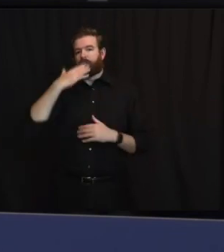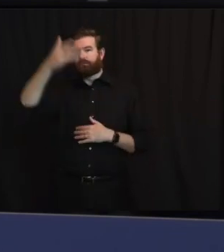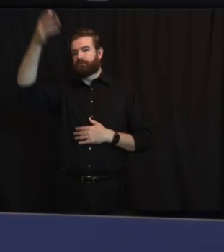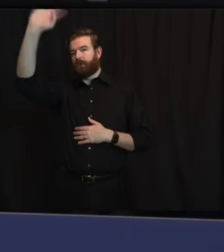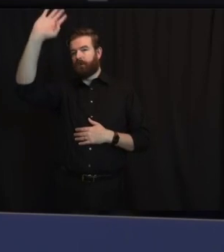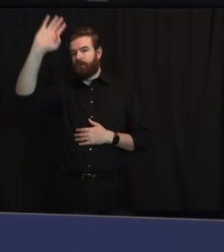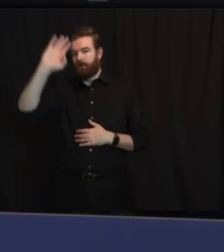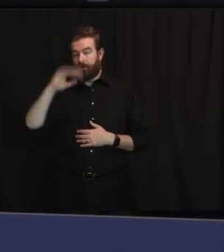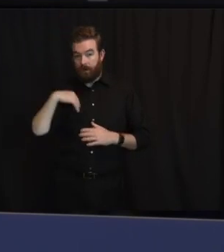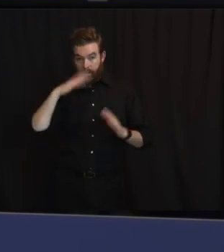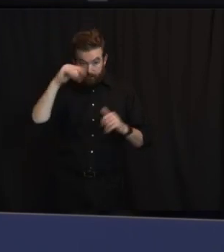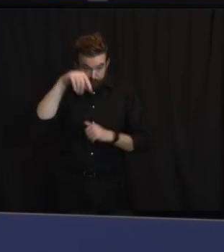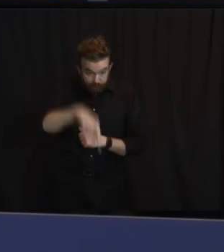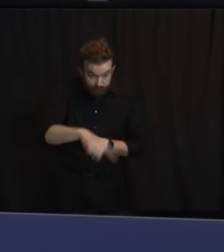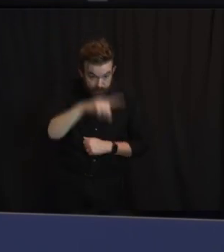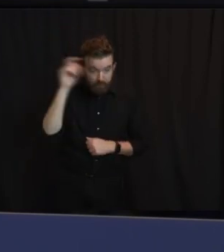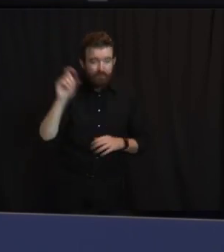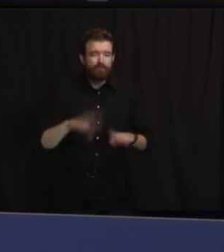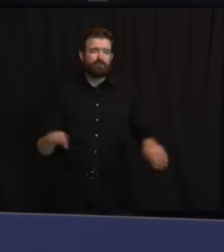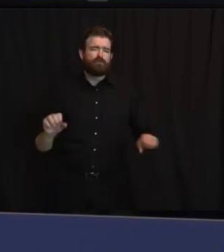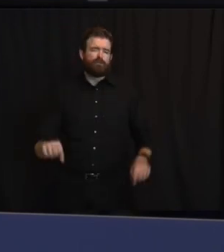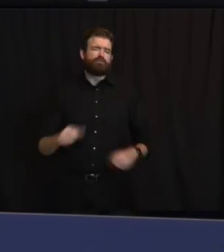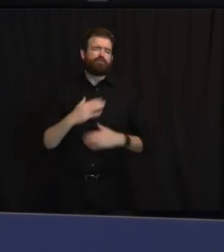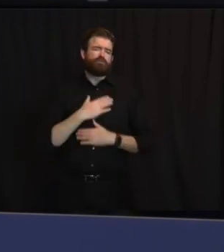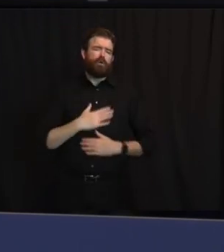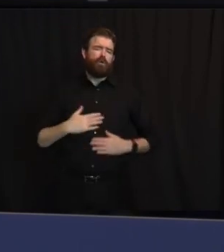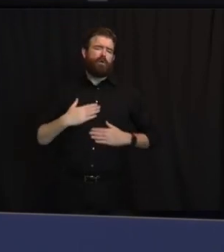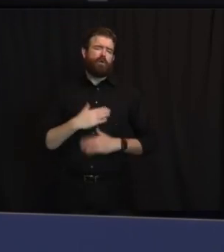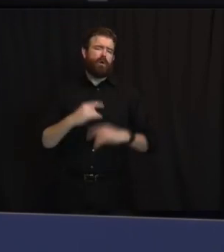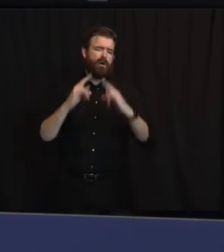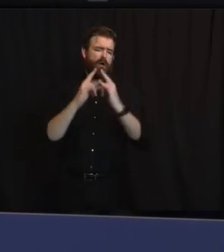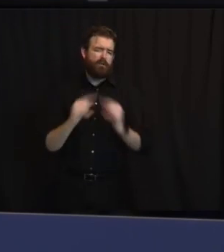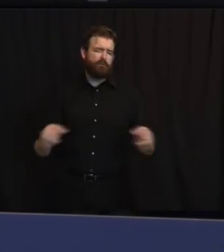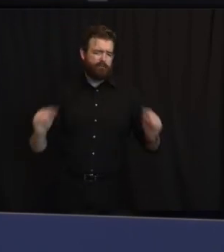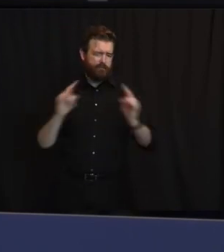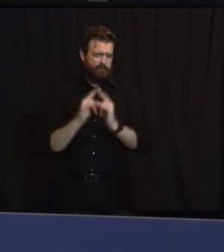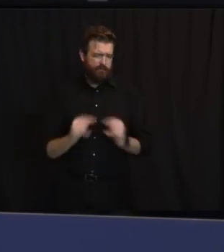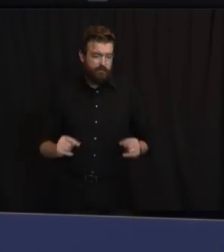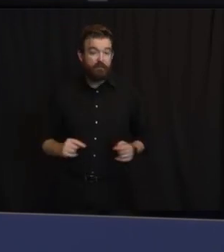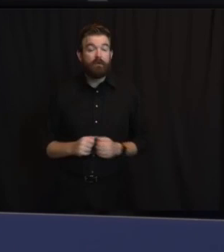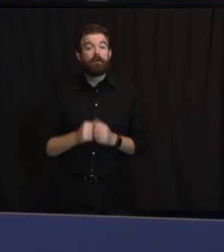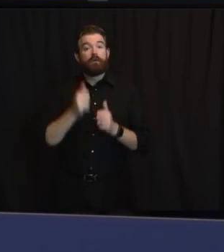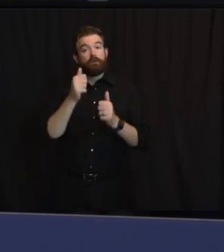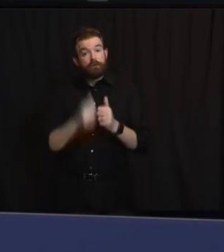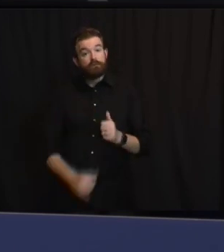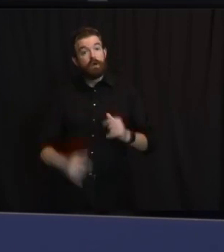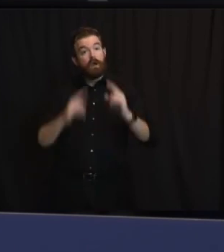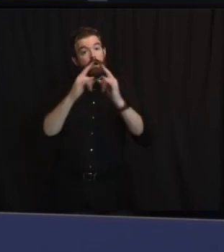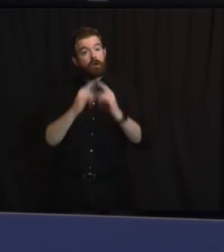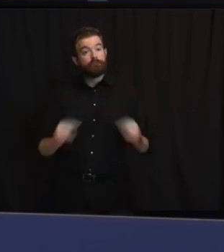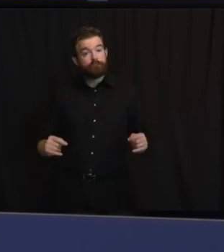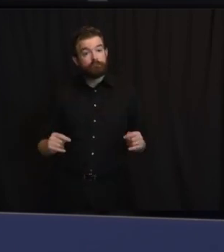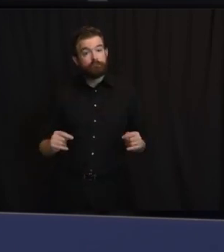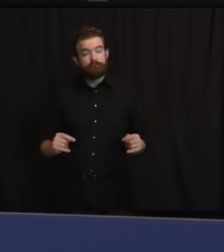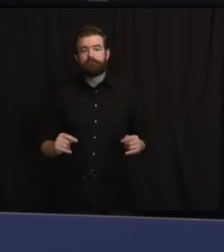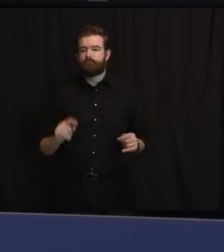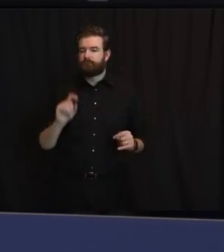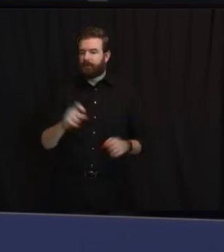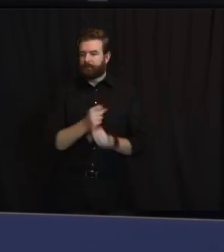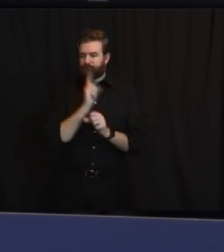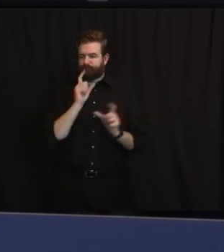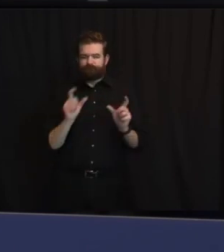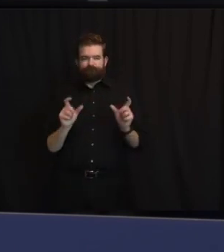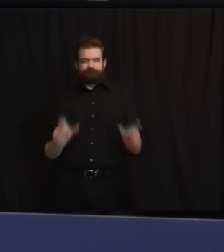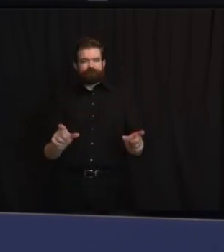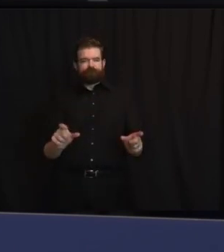their camps. All camps must conduct staff training on basic principles of infection control, hand washing